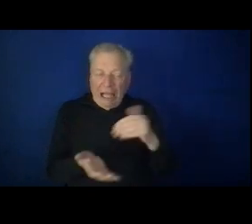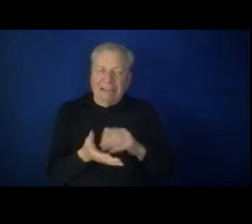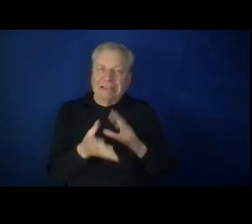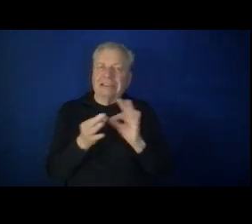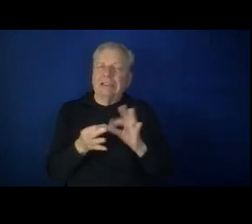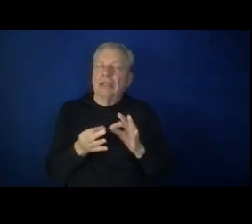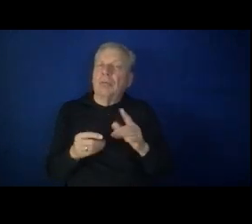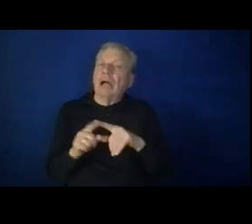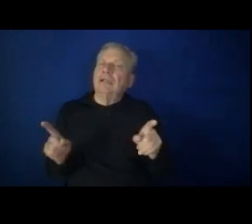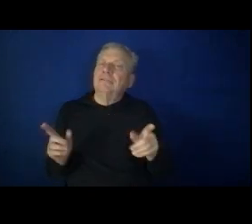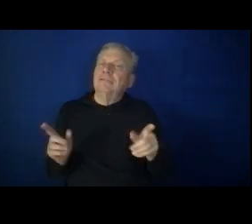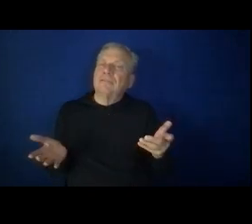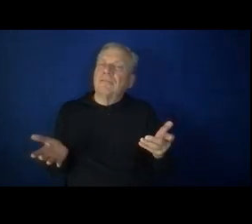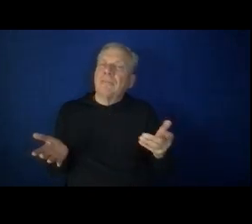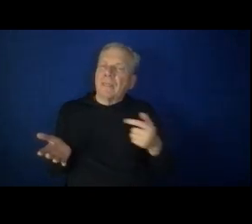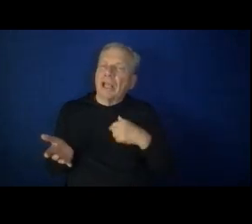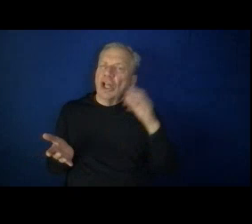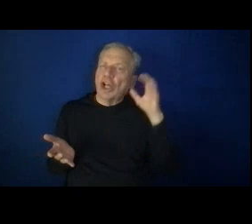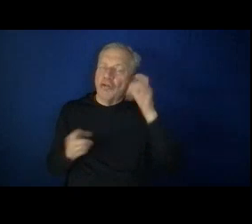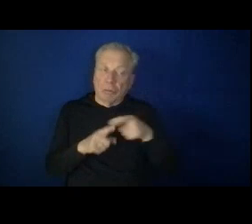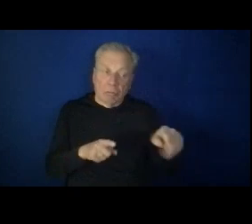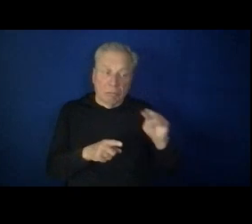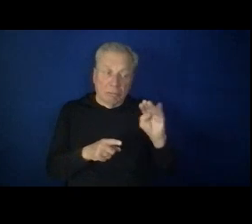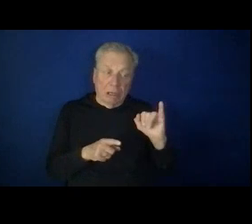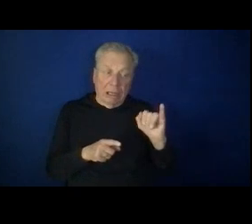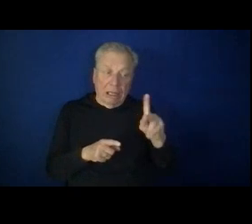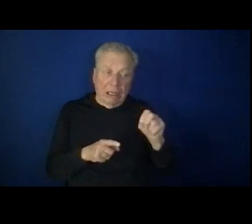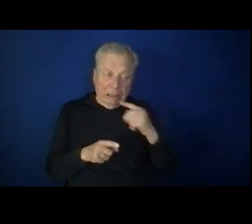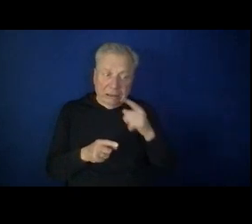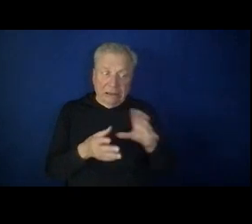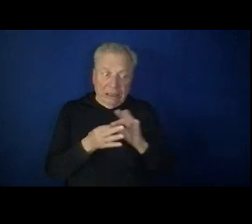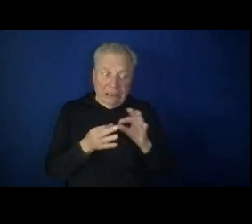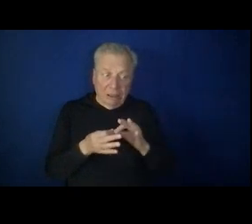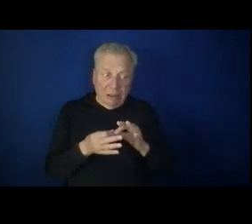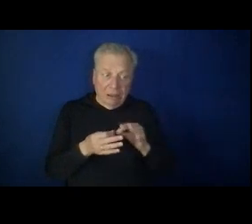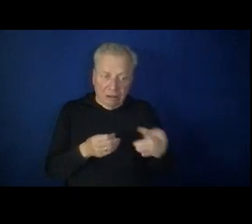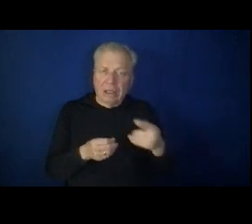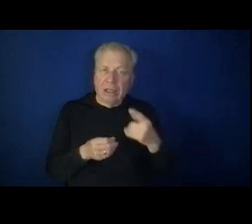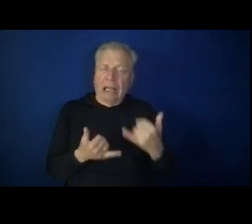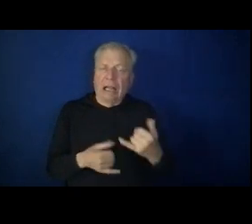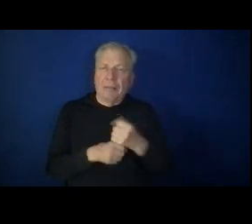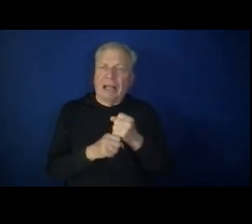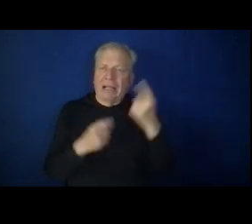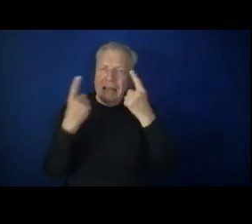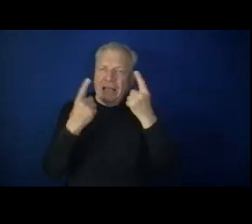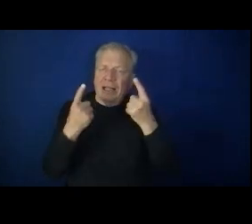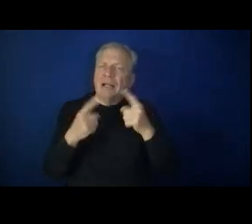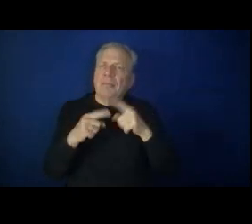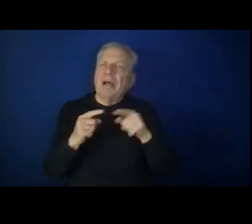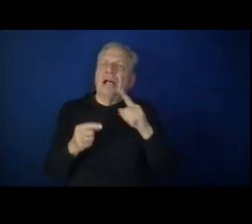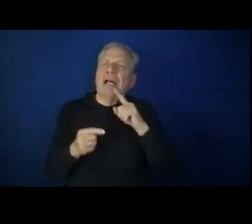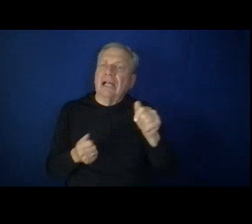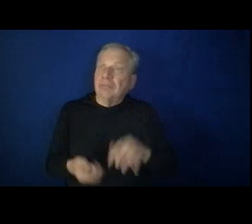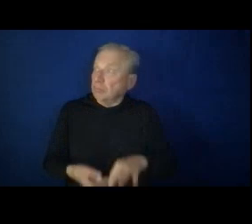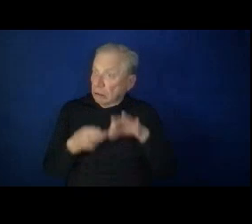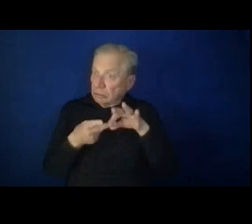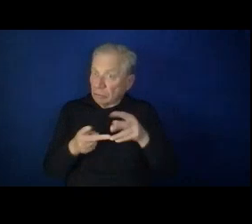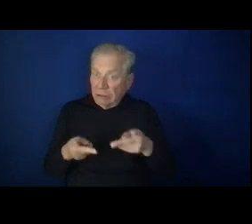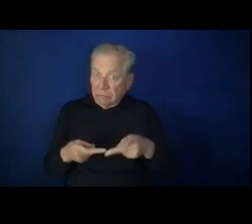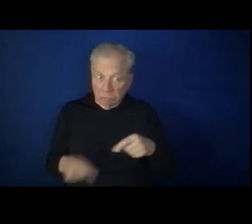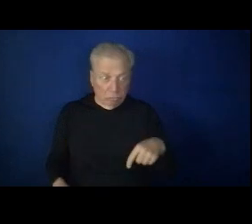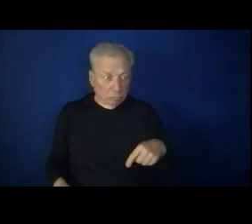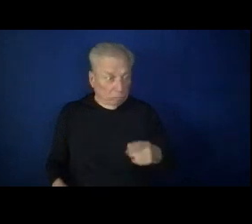But I heard Mike say it, and he didn't even think about it so much in passing, but it's a special place. This